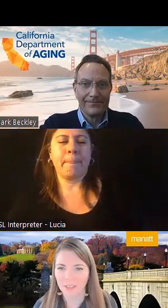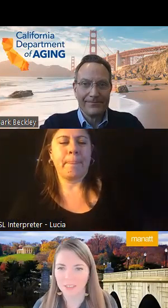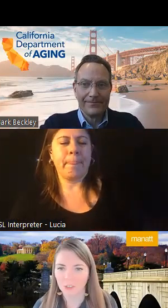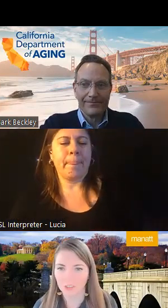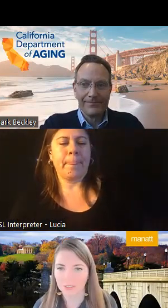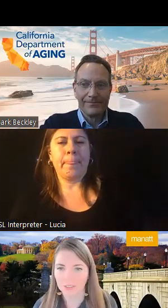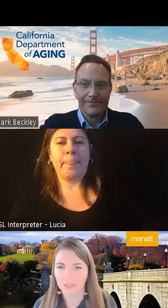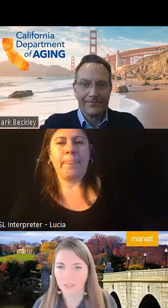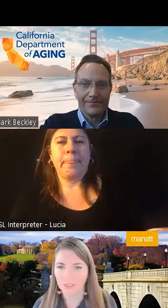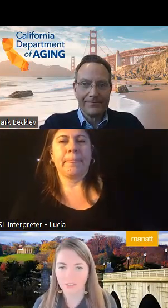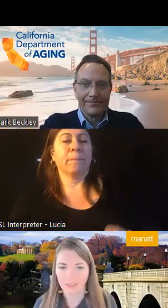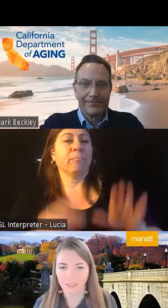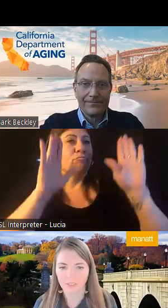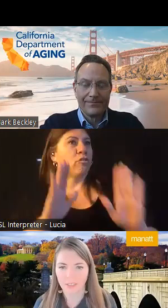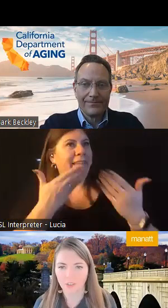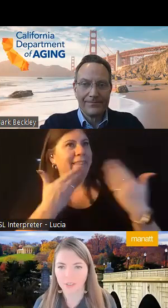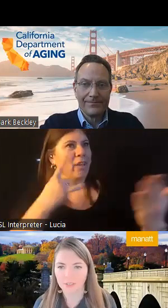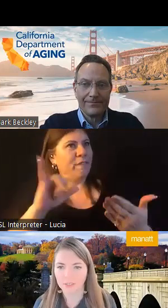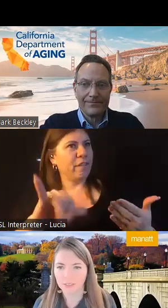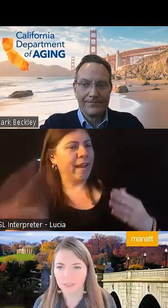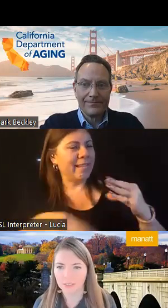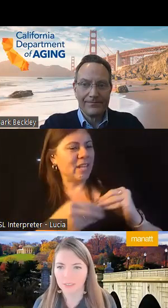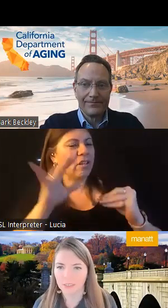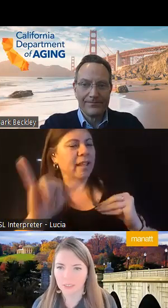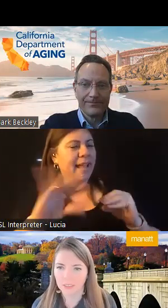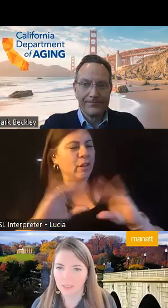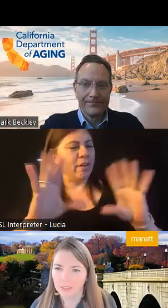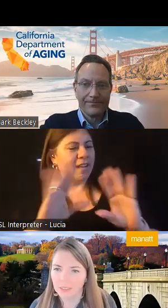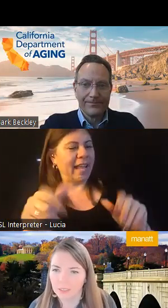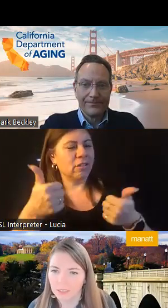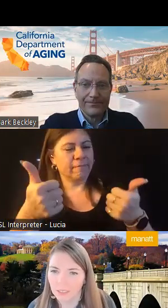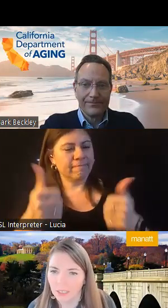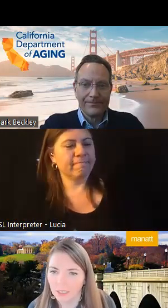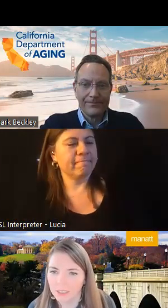Great, thank you for that addition and that clarification.